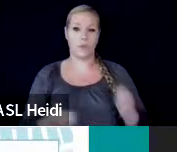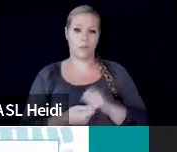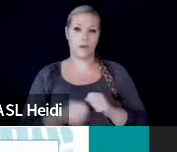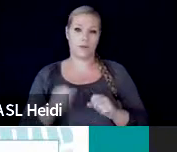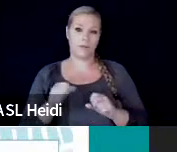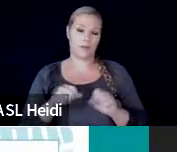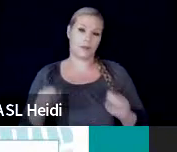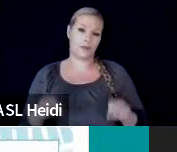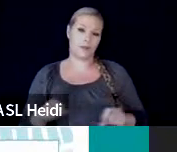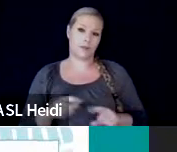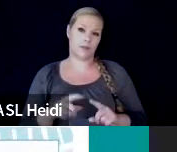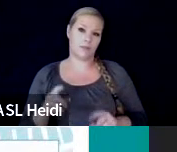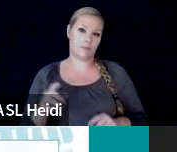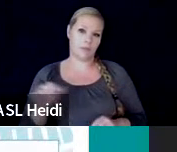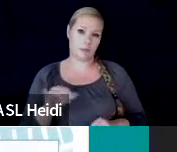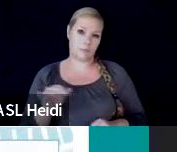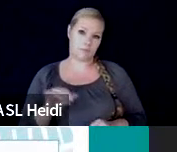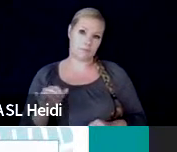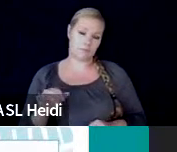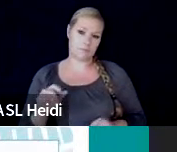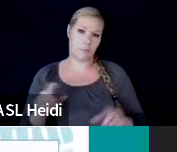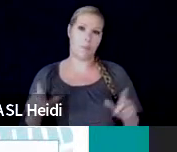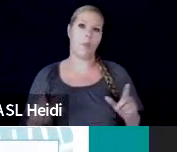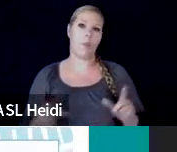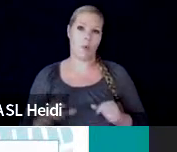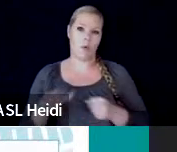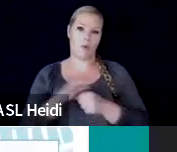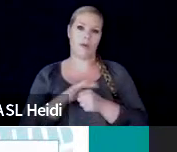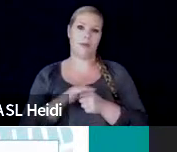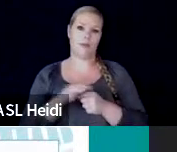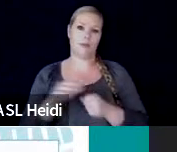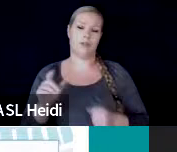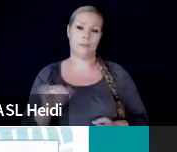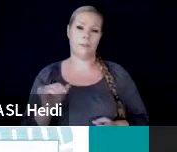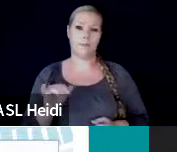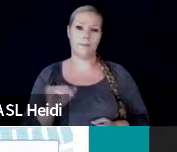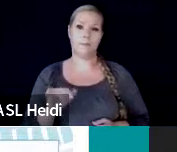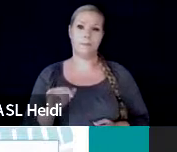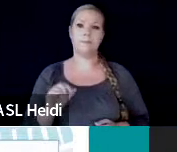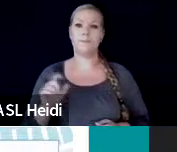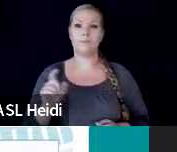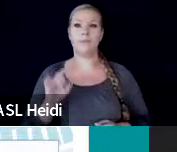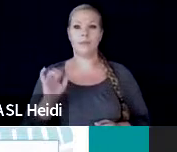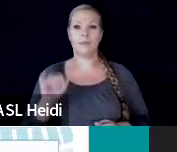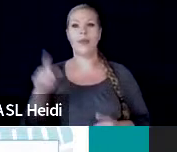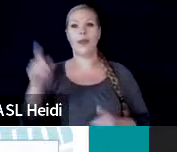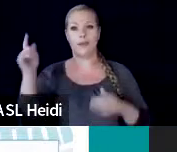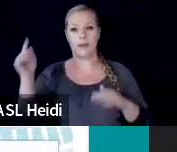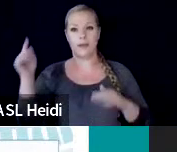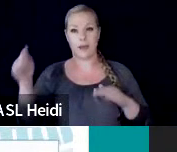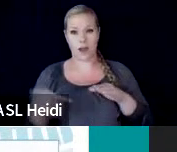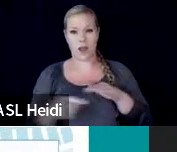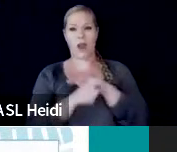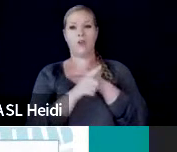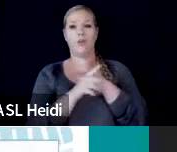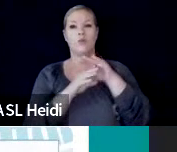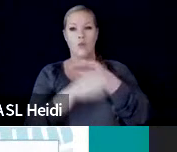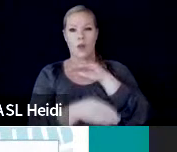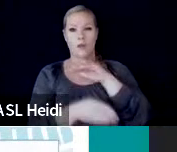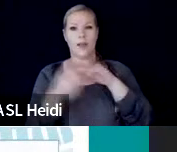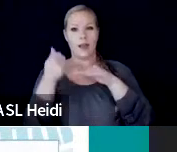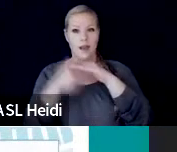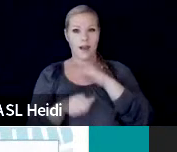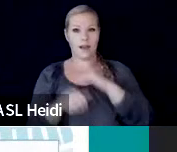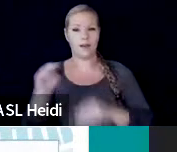would be in the same location. And that crosses underneath Marine Drive, crosses at grade over the new